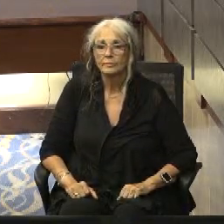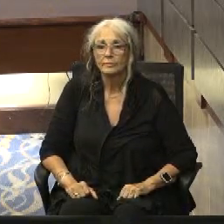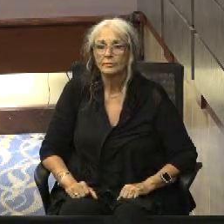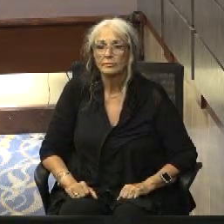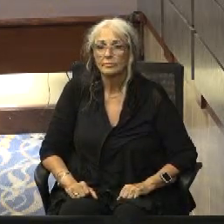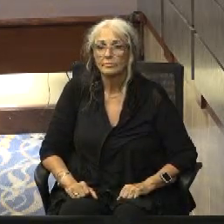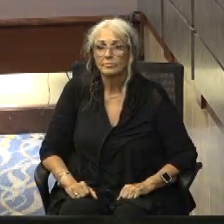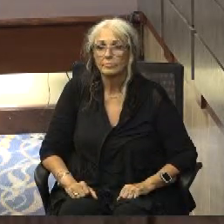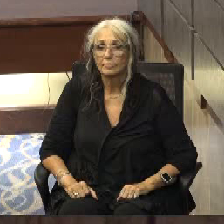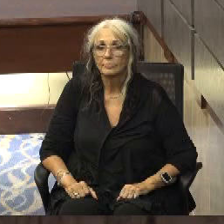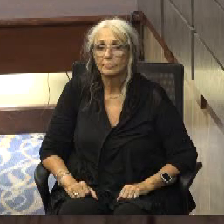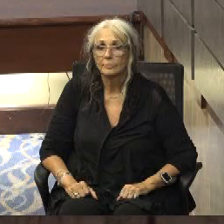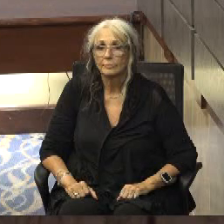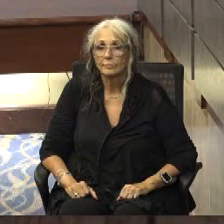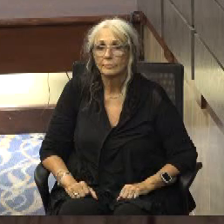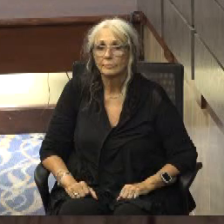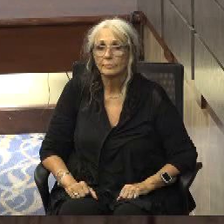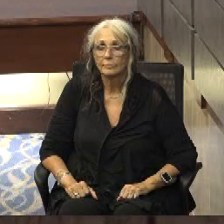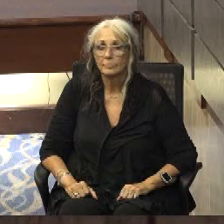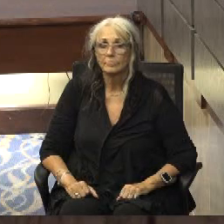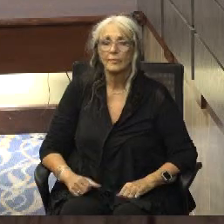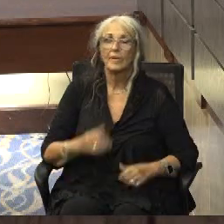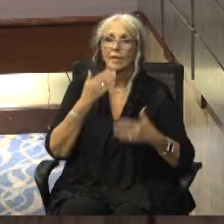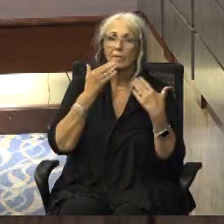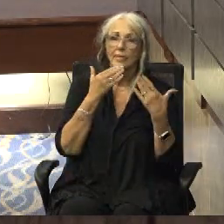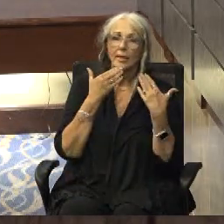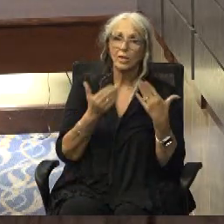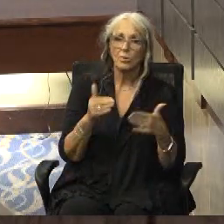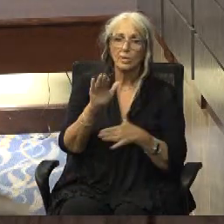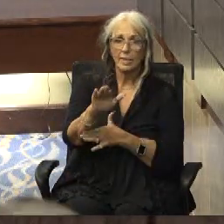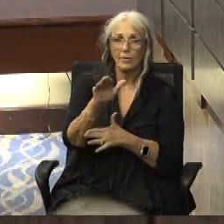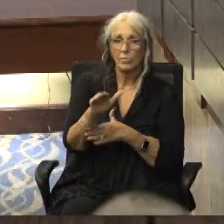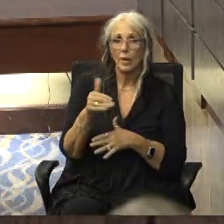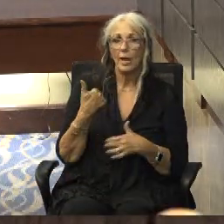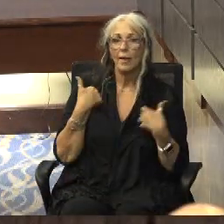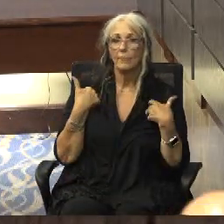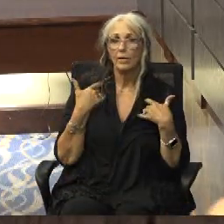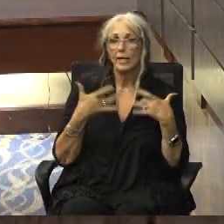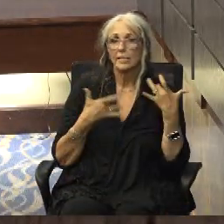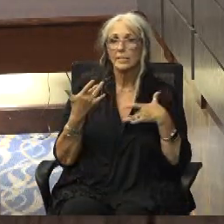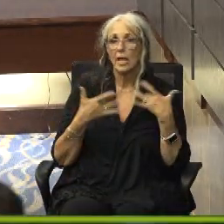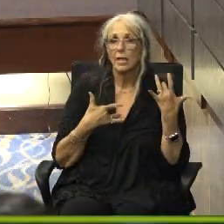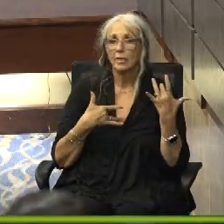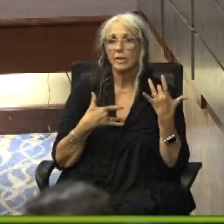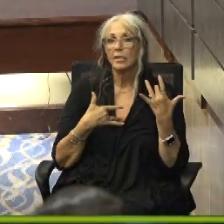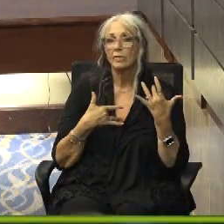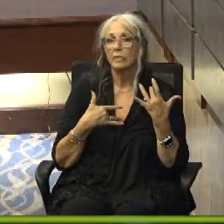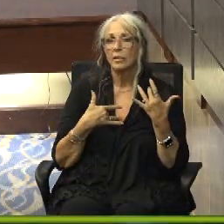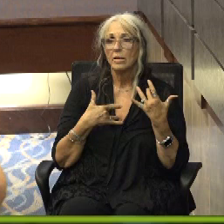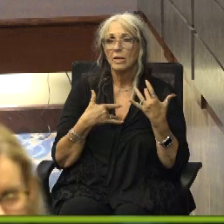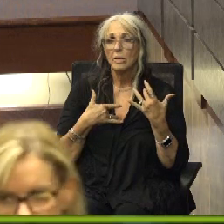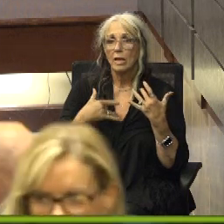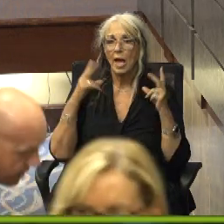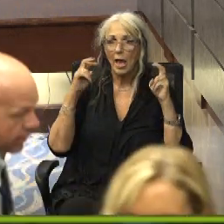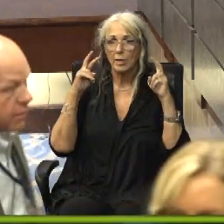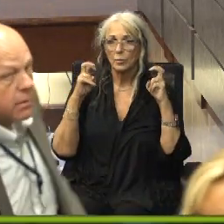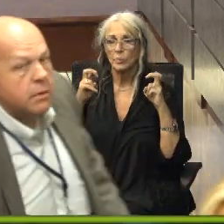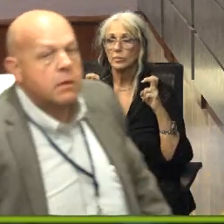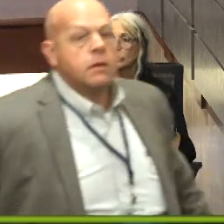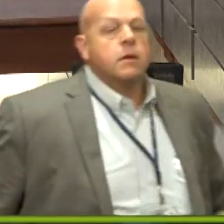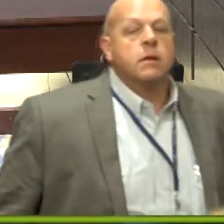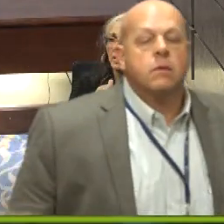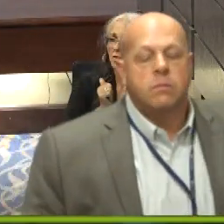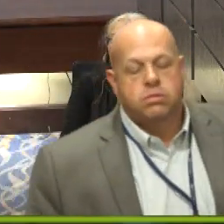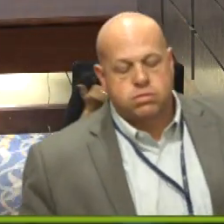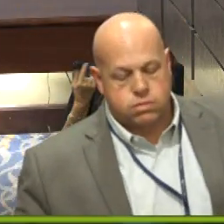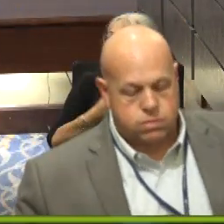Okay, Mayor and Council, this afternoon, we also have several exciting economic development items on the agenda for you. And Kent